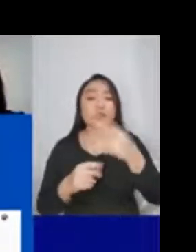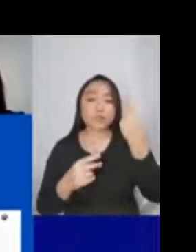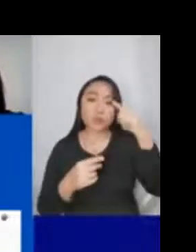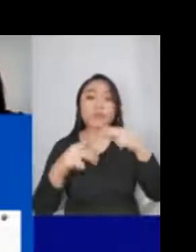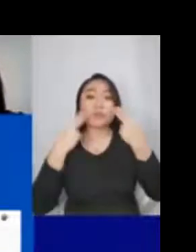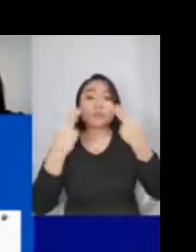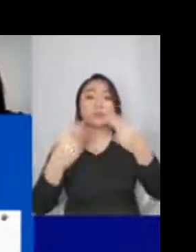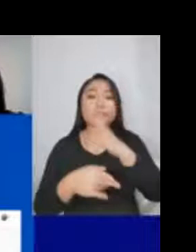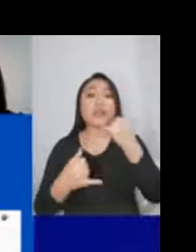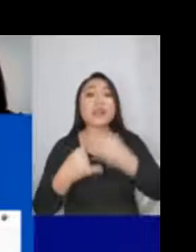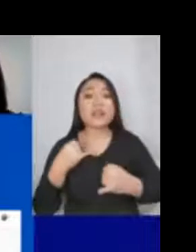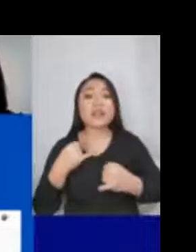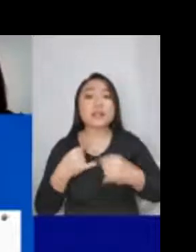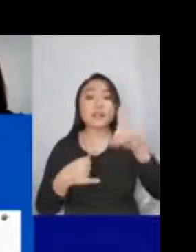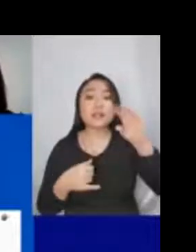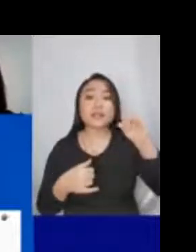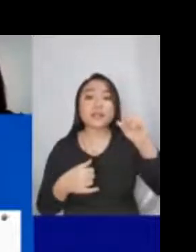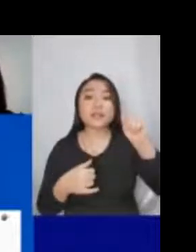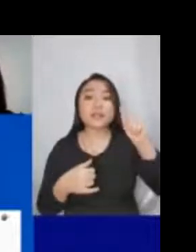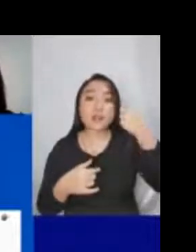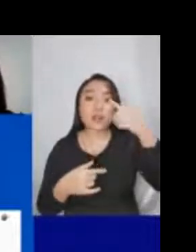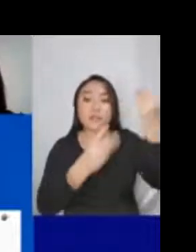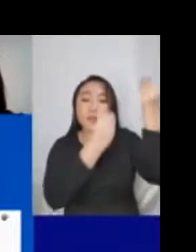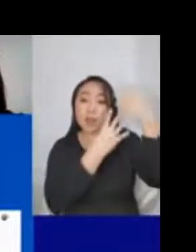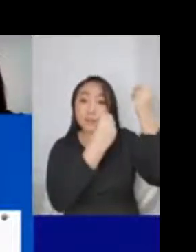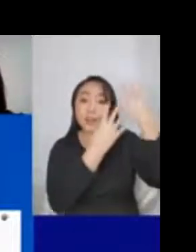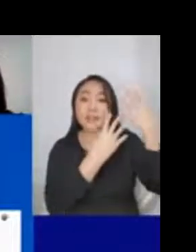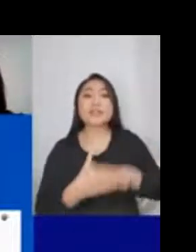You can also follow our Instagram accounts at